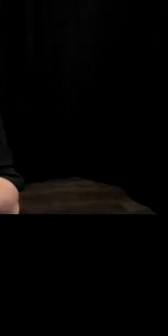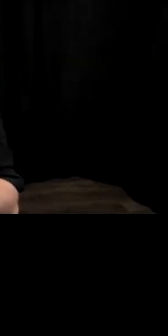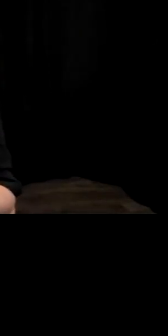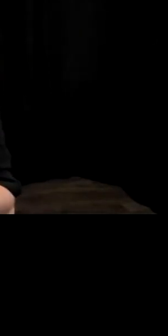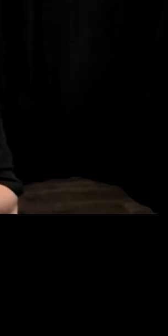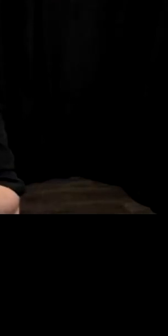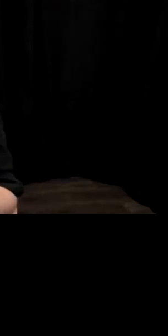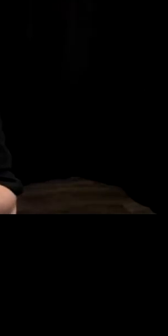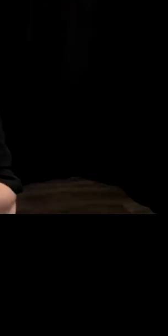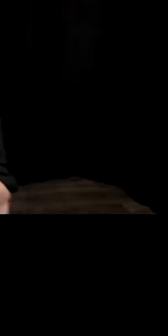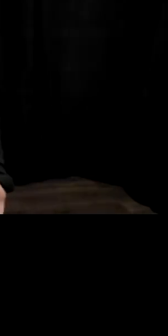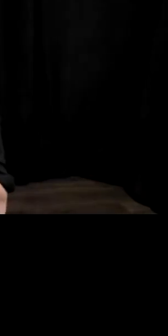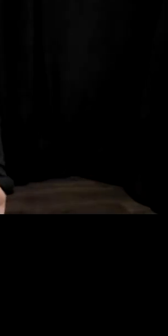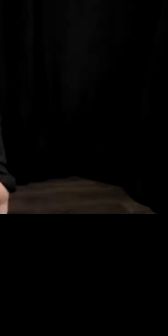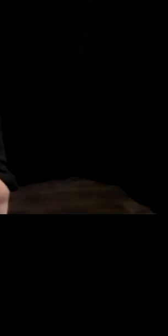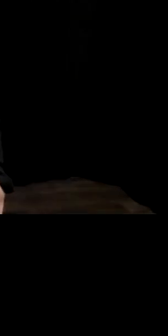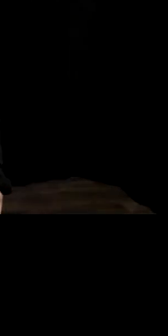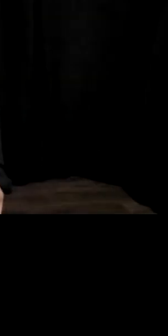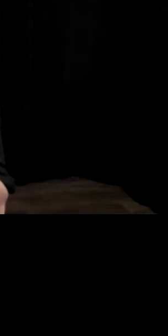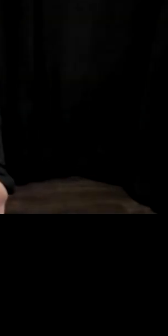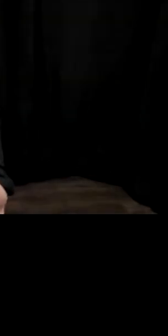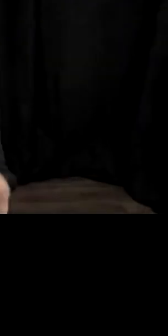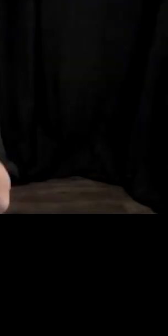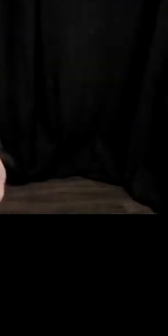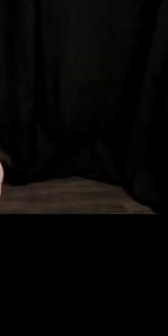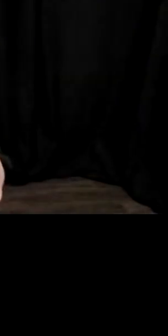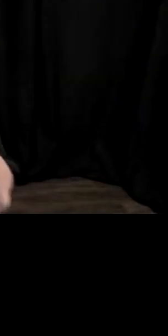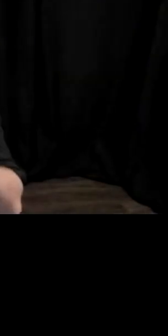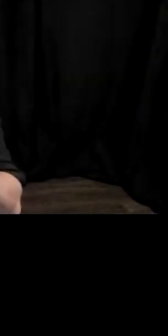really great session on